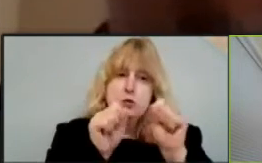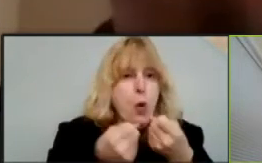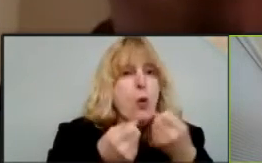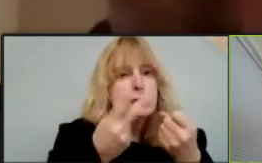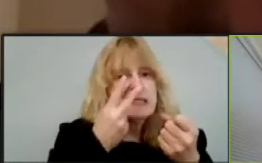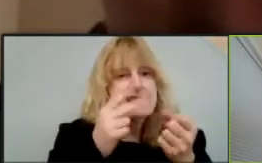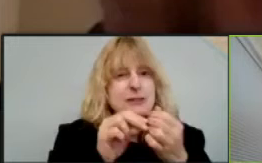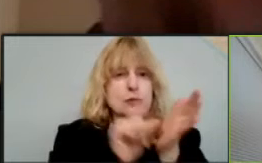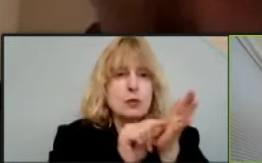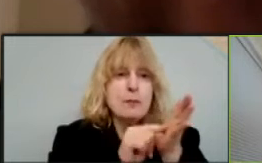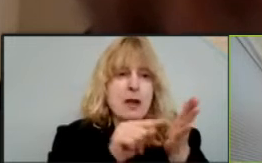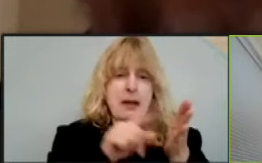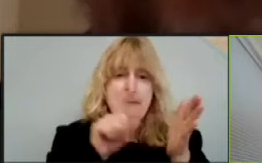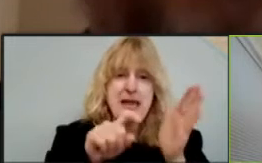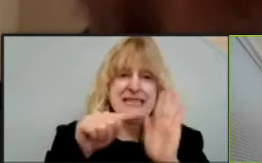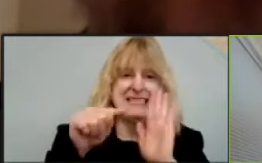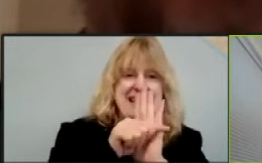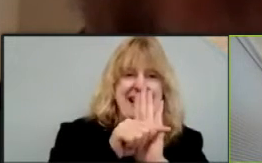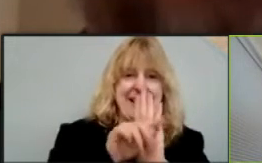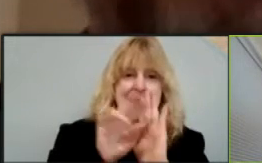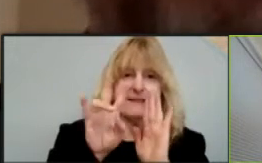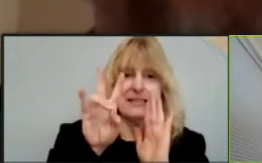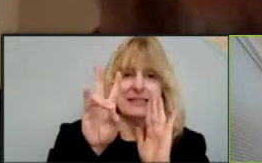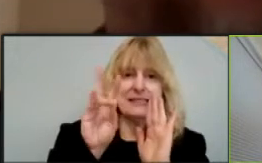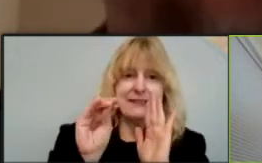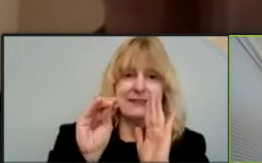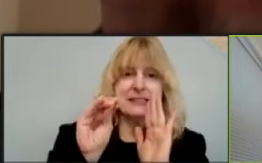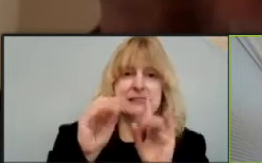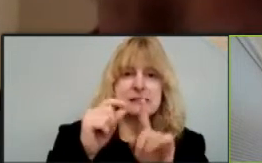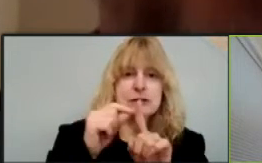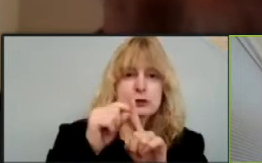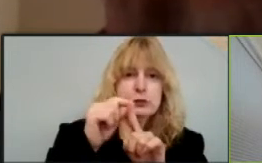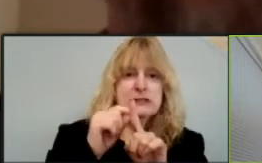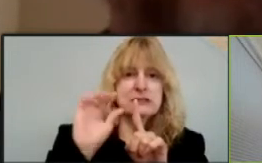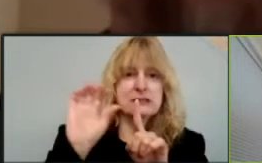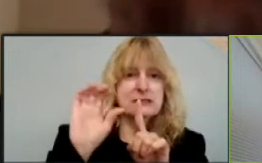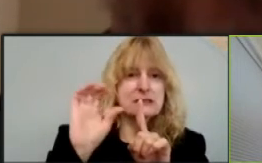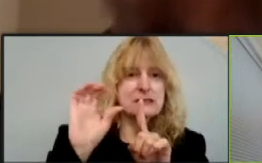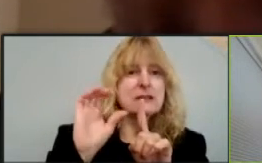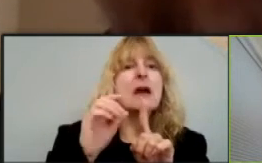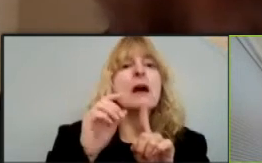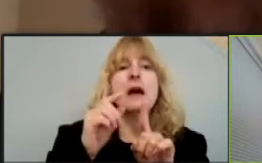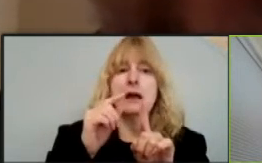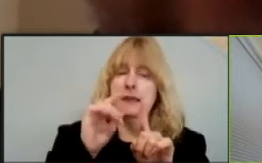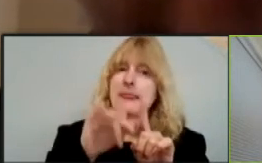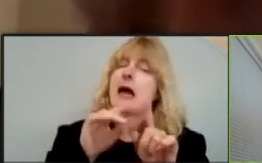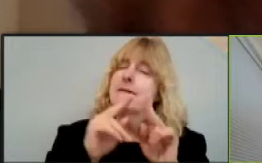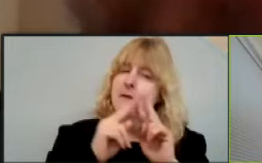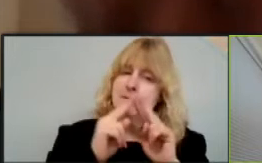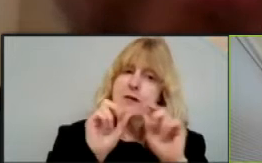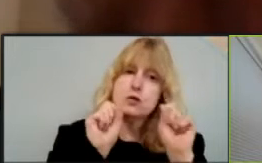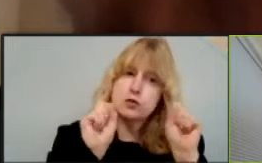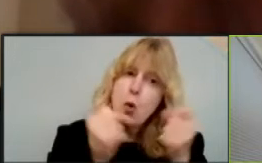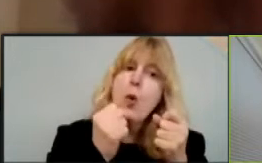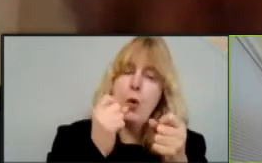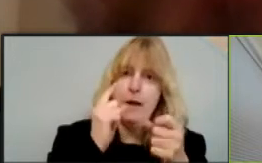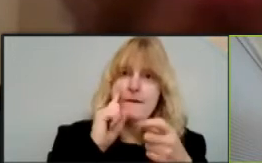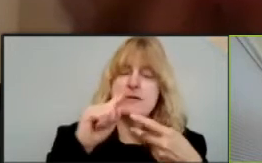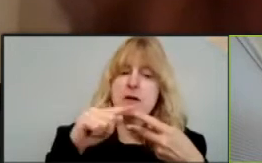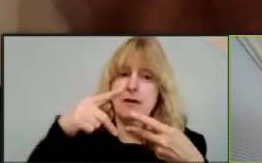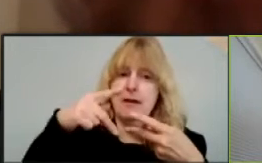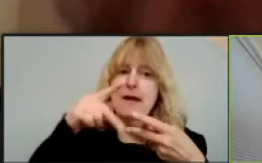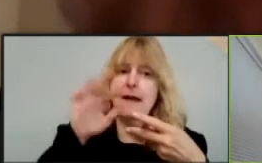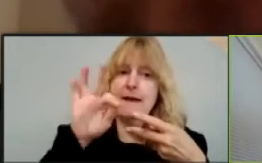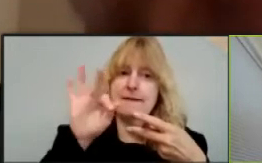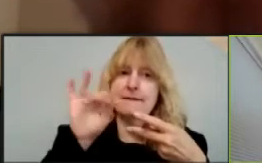press, -70°C for the Pfizer vaccine. That's very, very cold. And so we have to be very careful about how